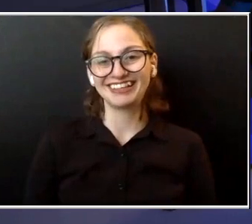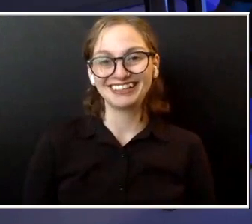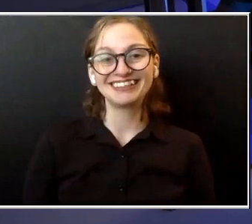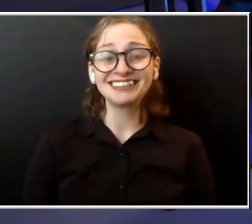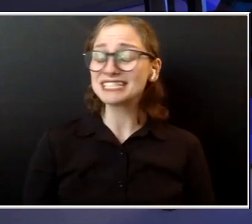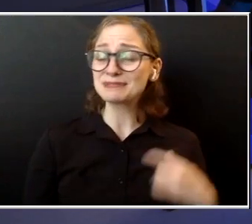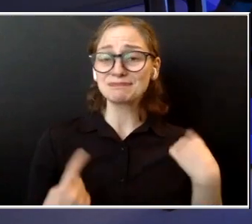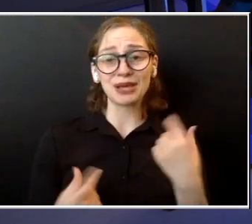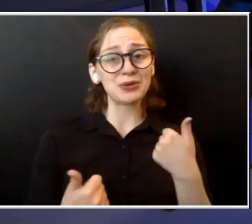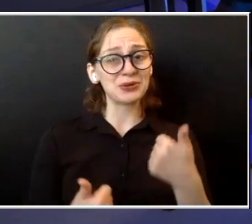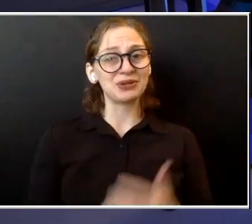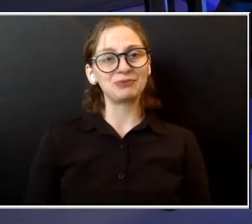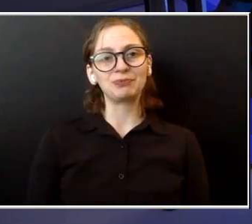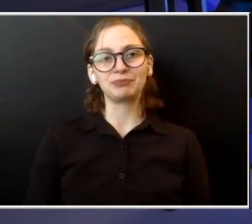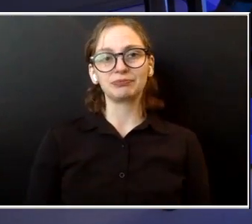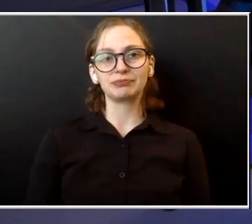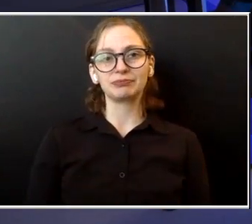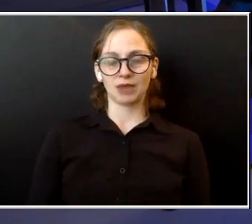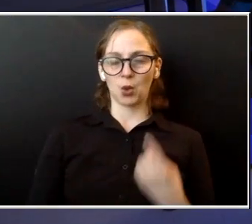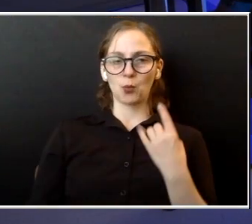have one last story. Please.